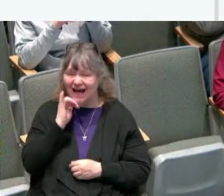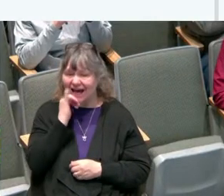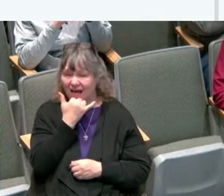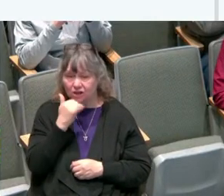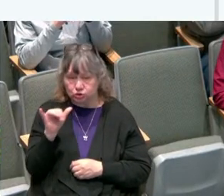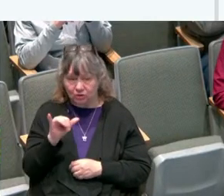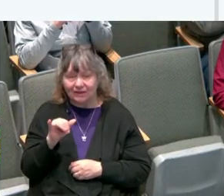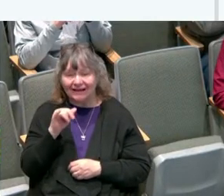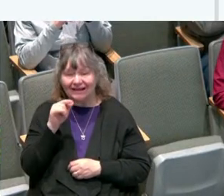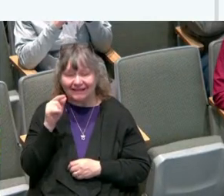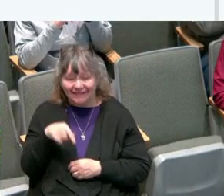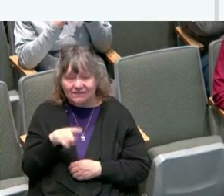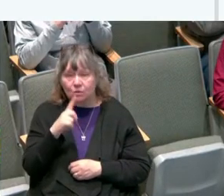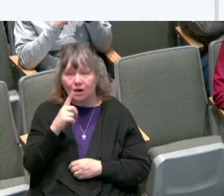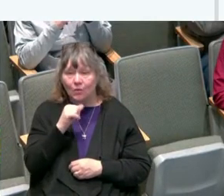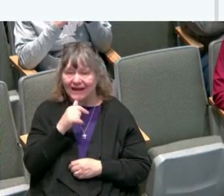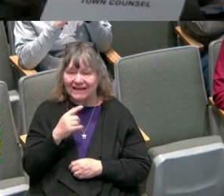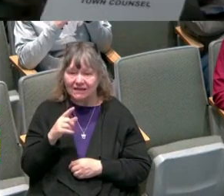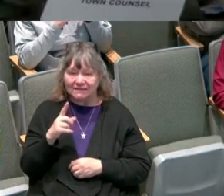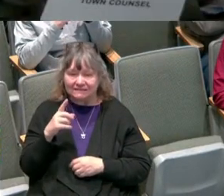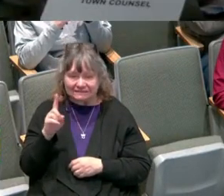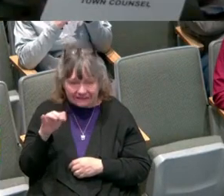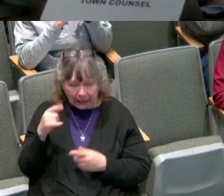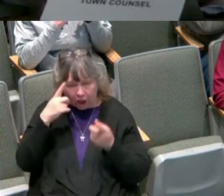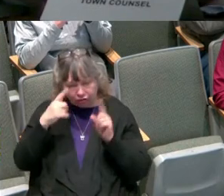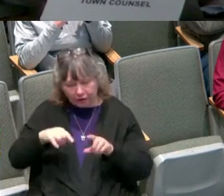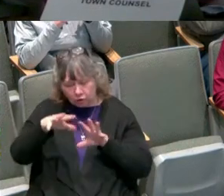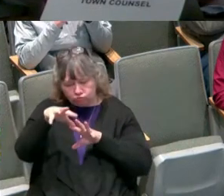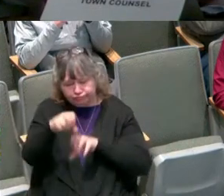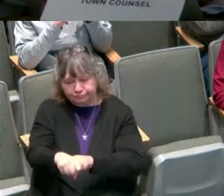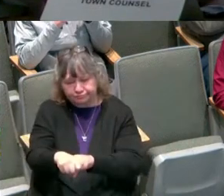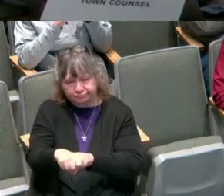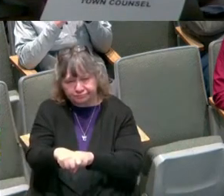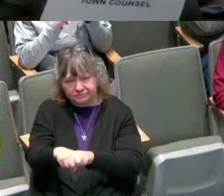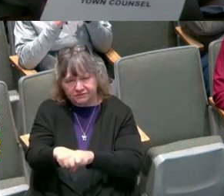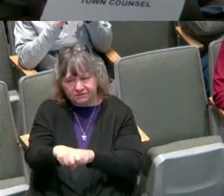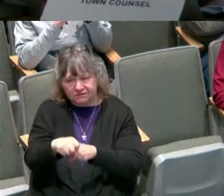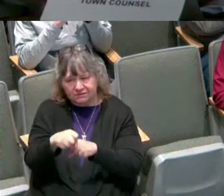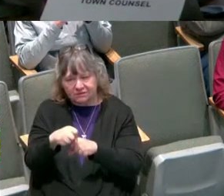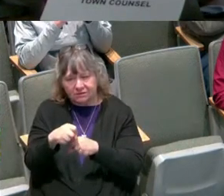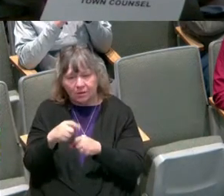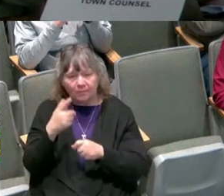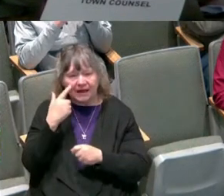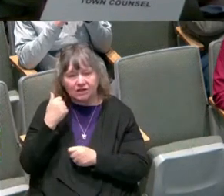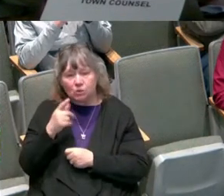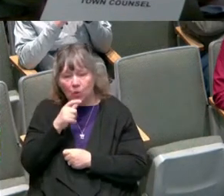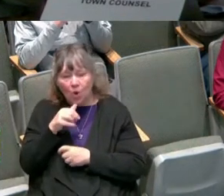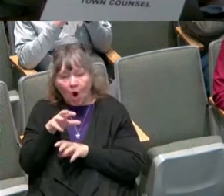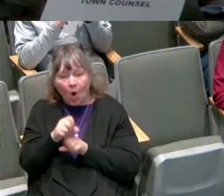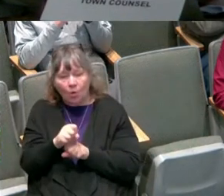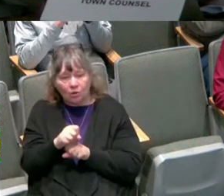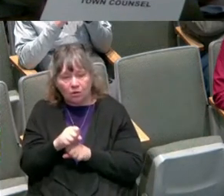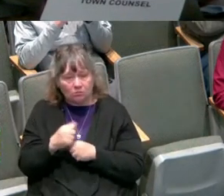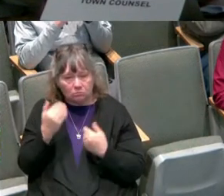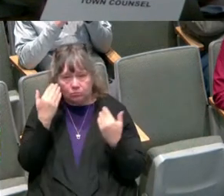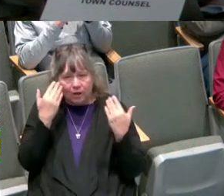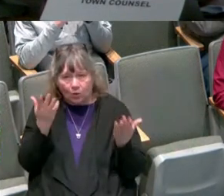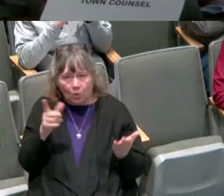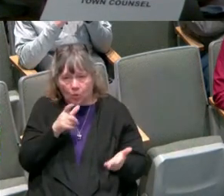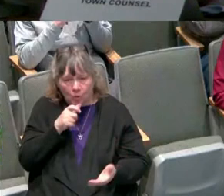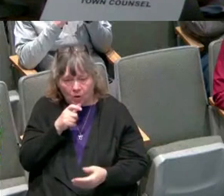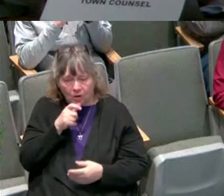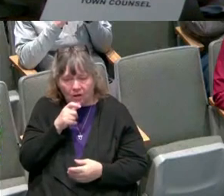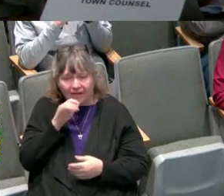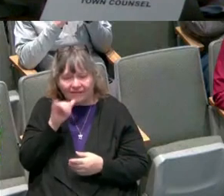so this one is by eminent domain so the this one is by eminent domain because the owner of this parcel is unknown the